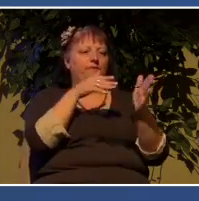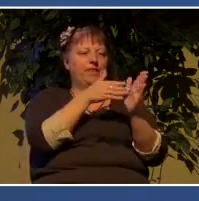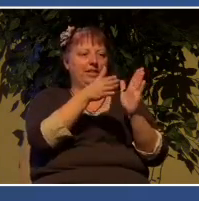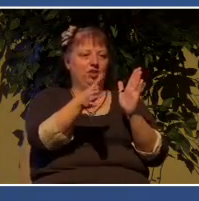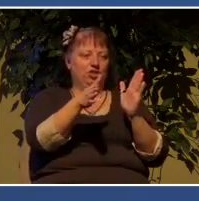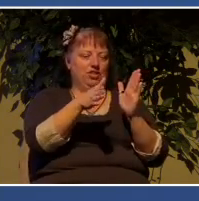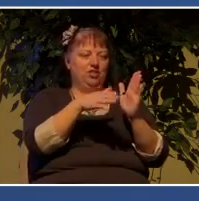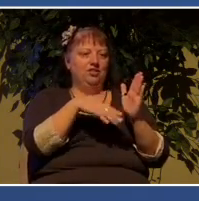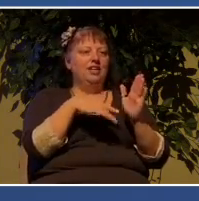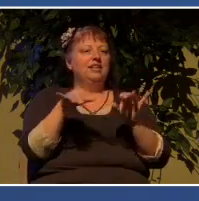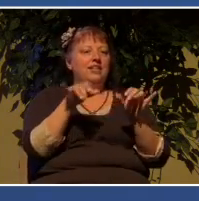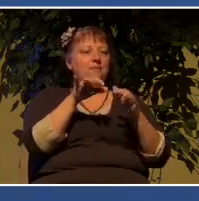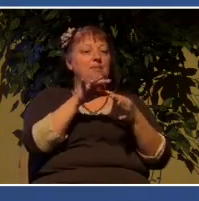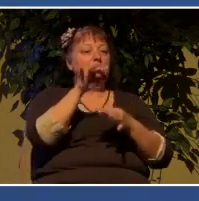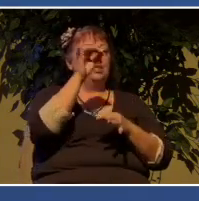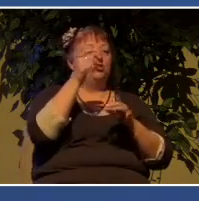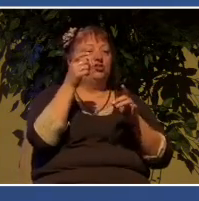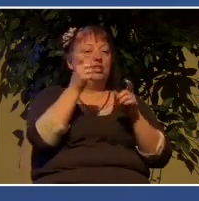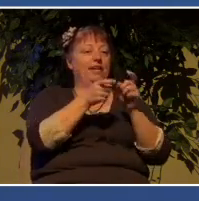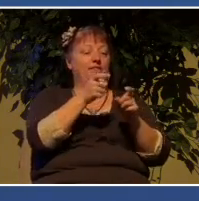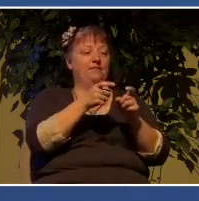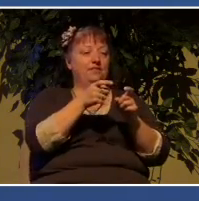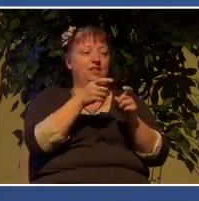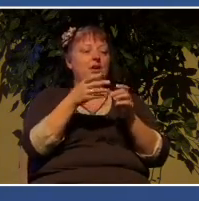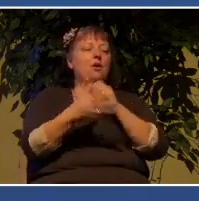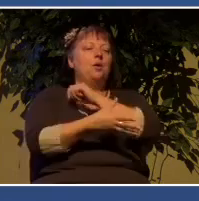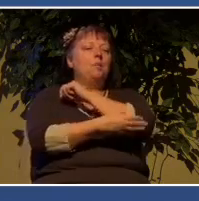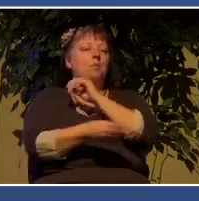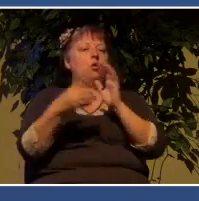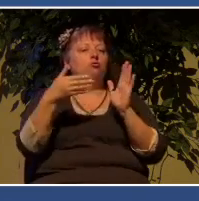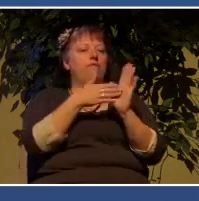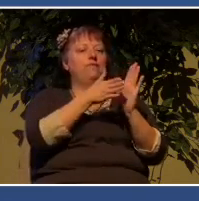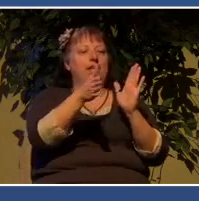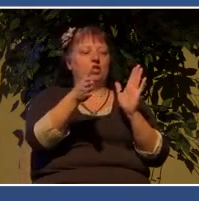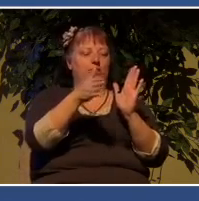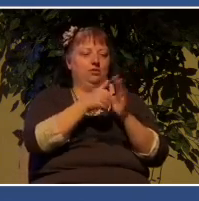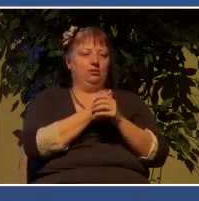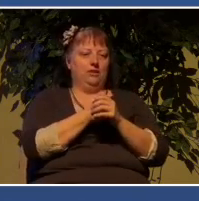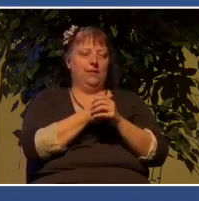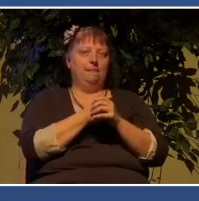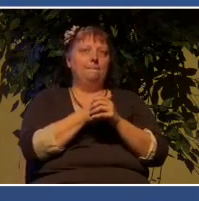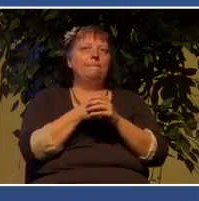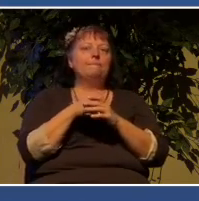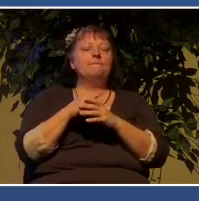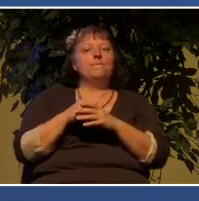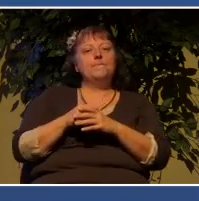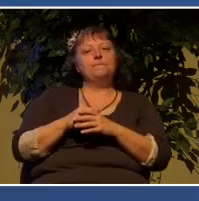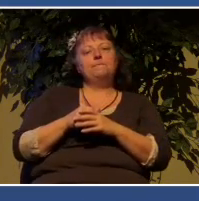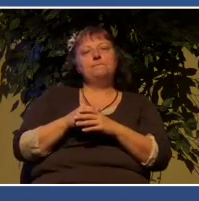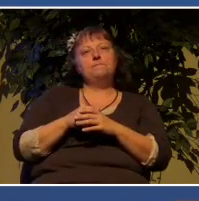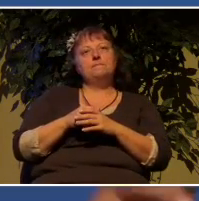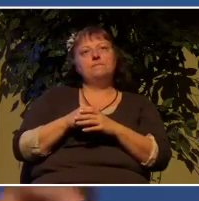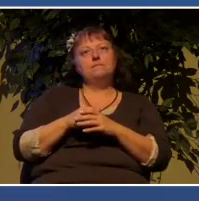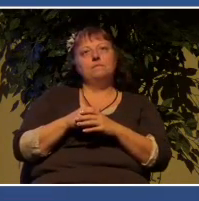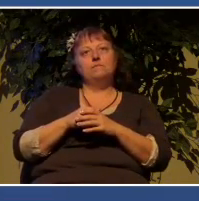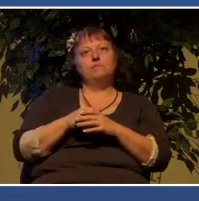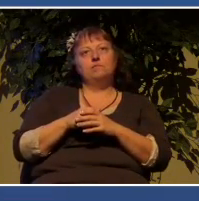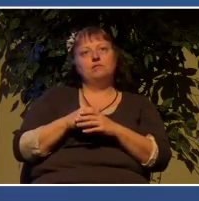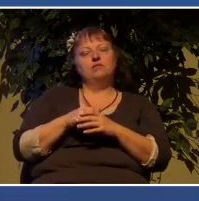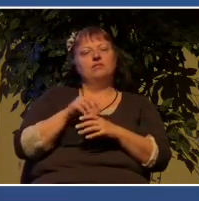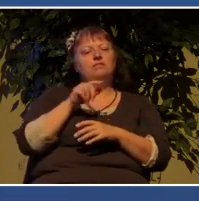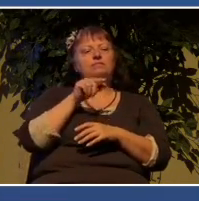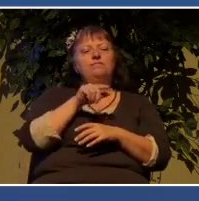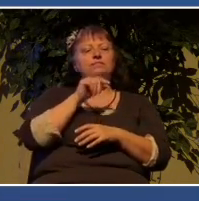they're a touch, they're power tools that God can help us tap into, but they are not the